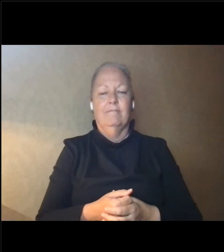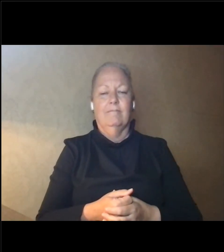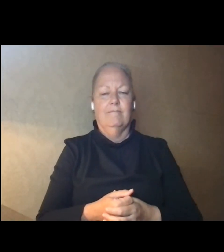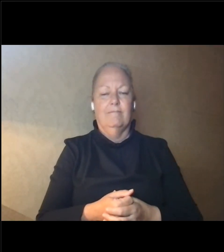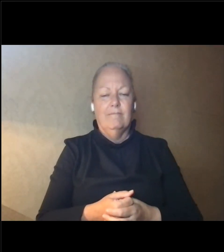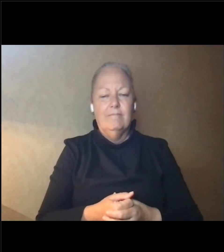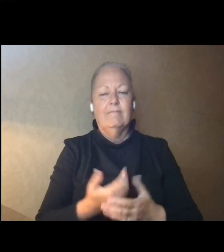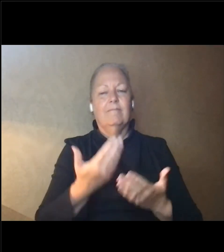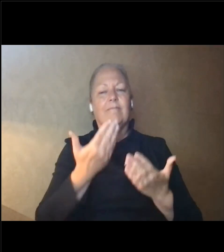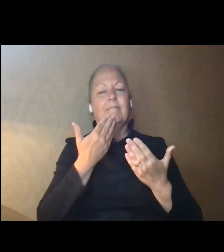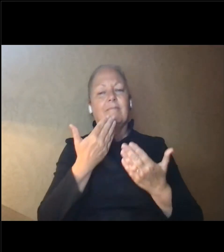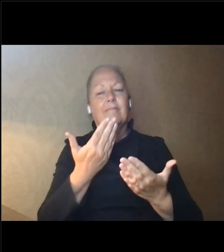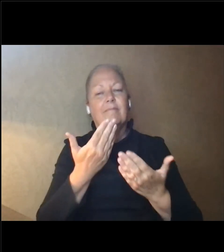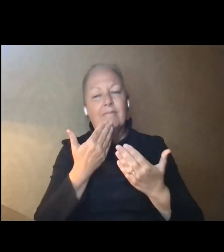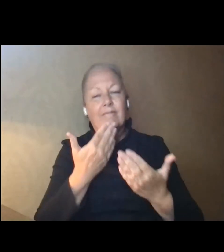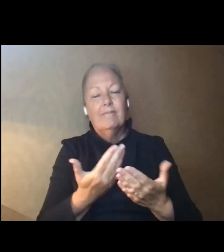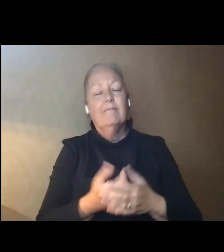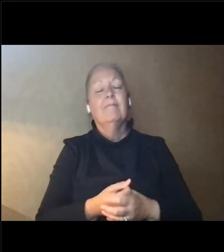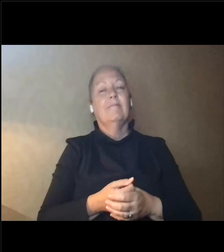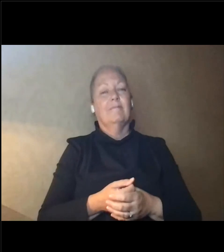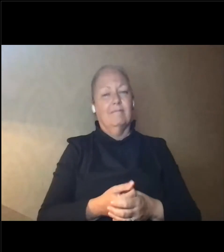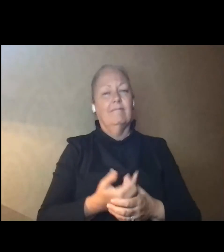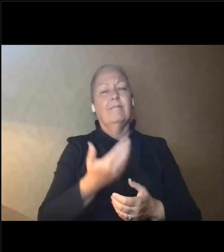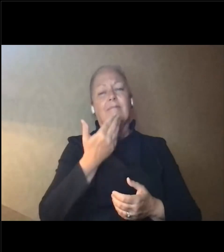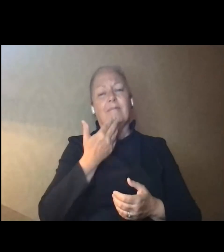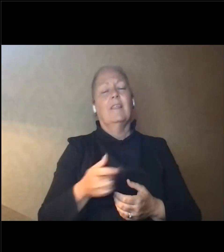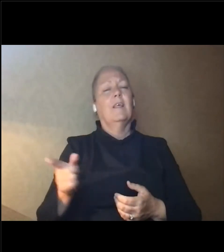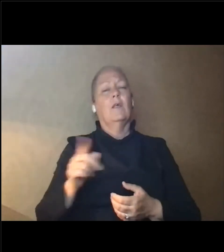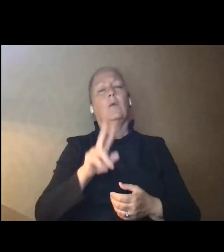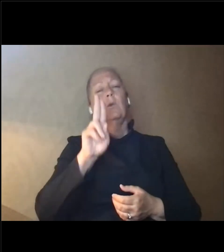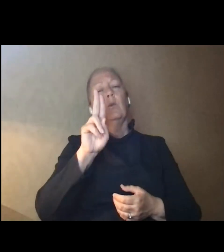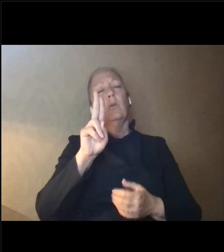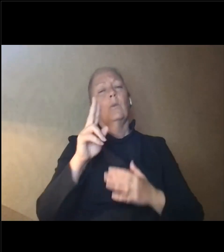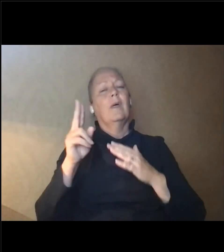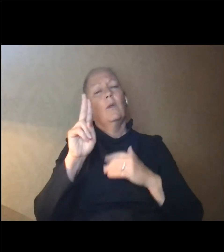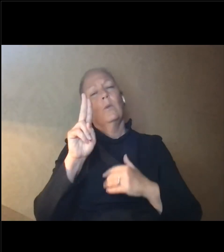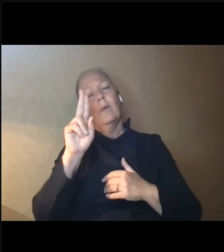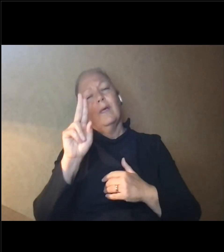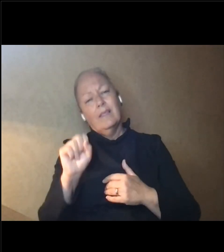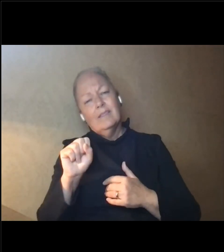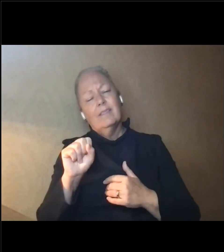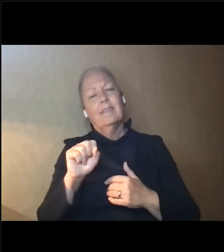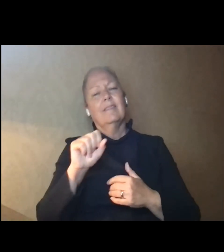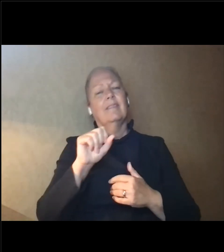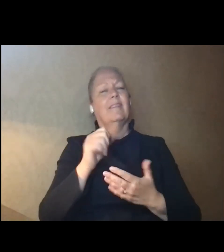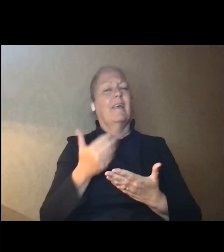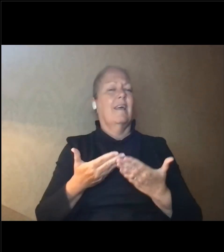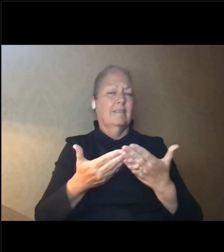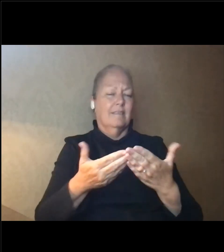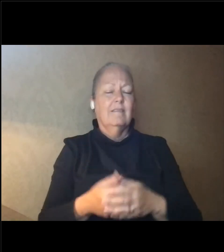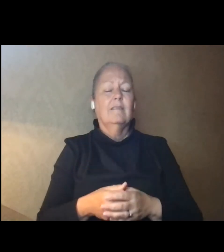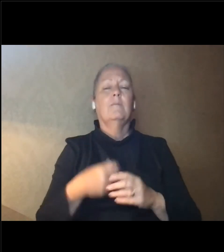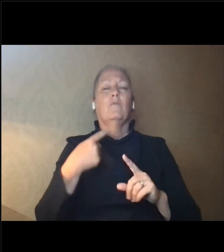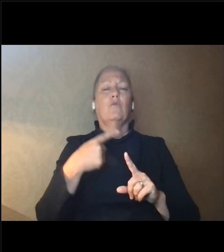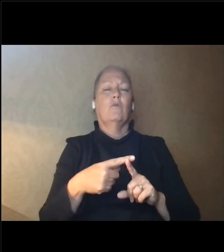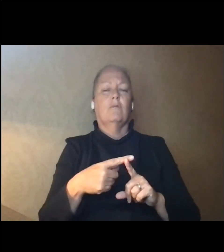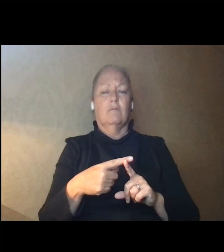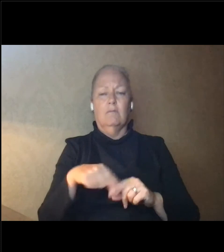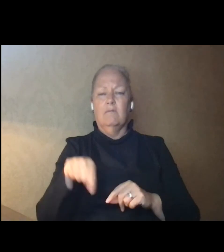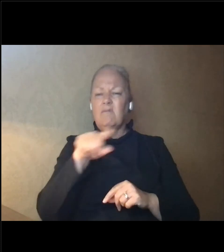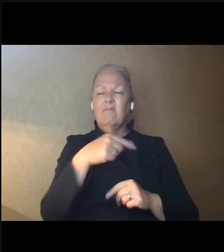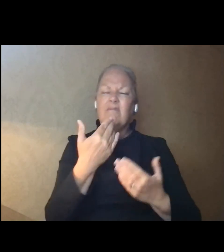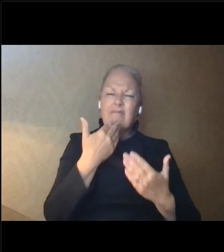Thank you so much, Rosemary, and thank you USAID and RelabHS for organizing